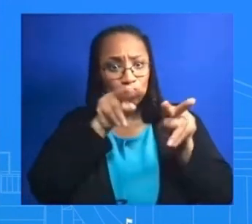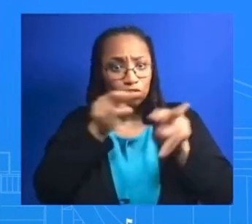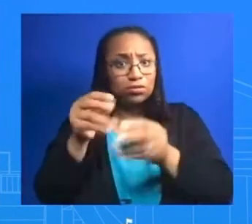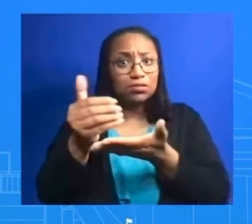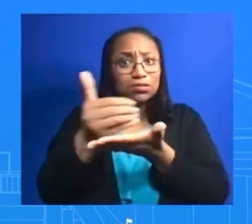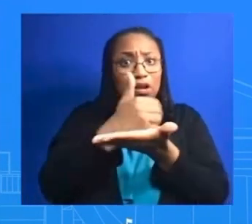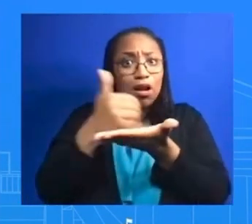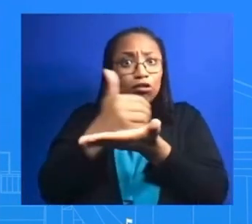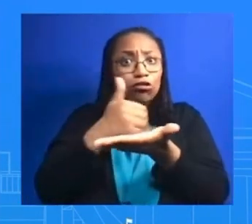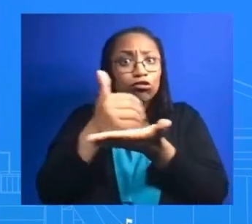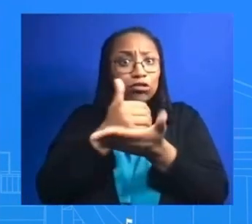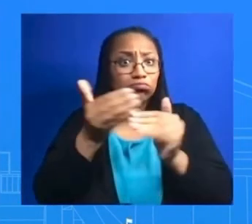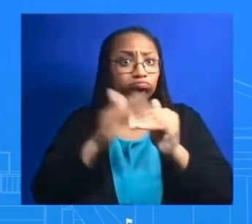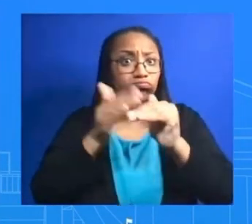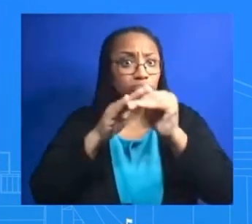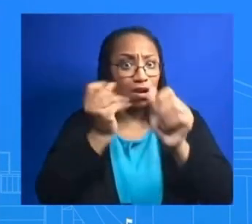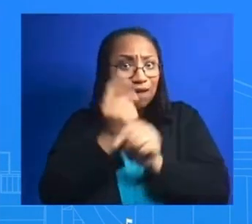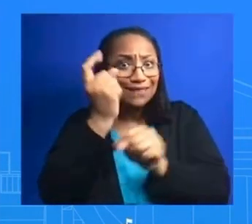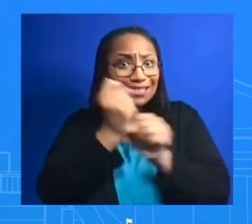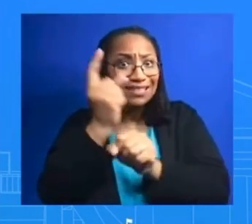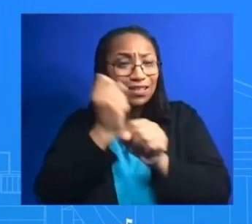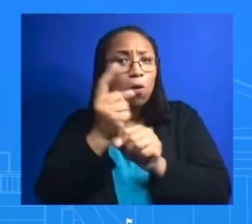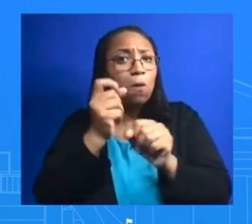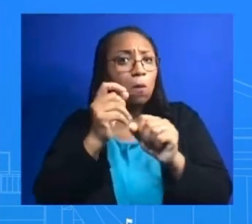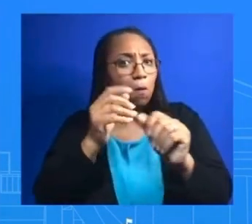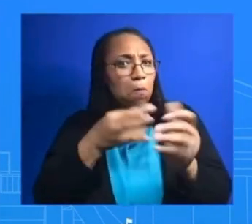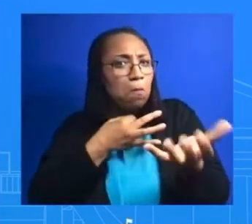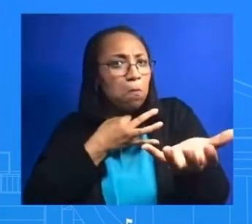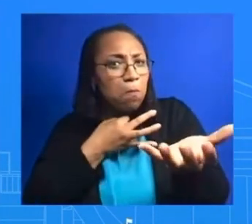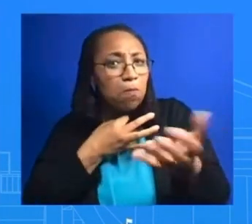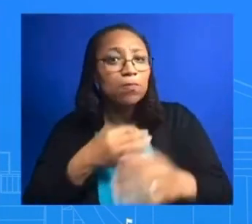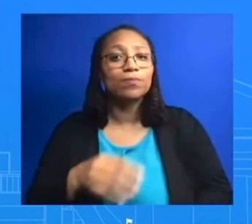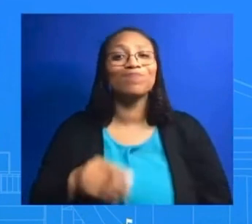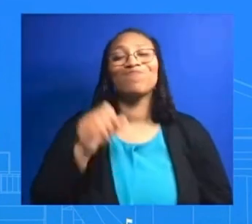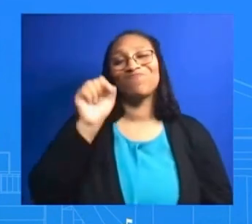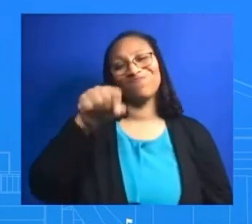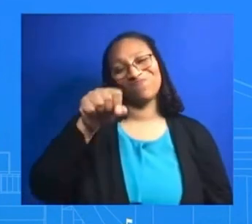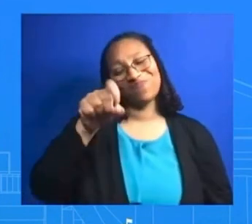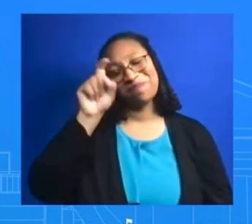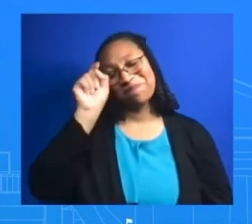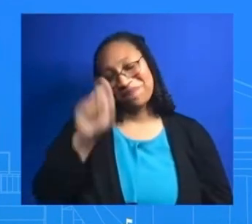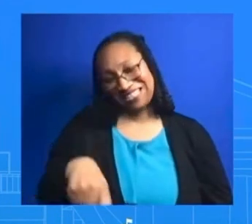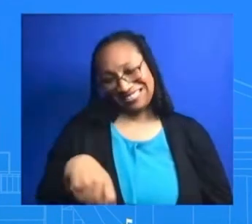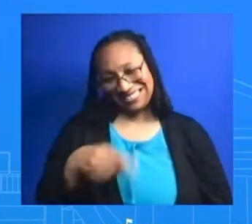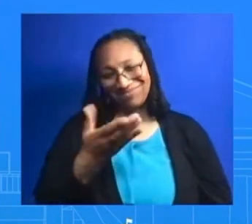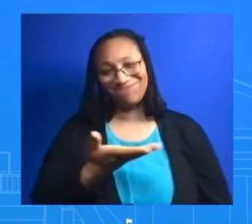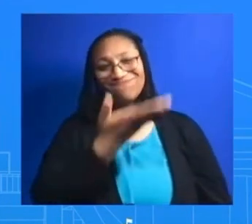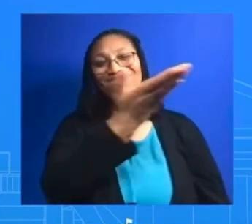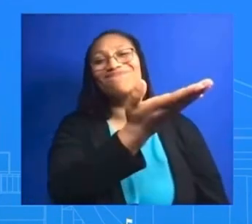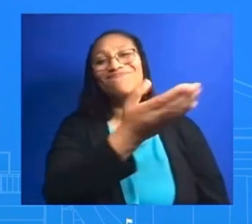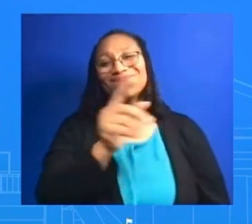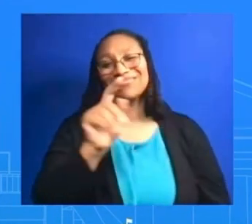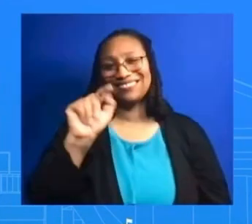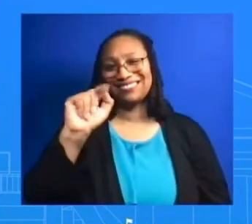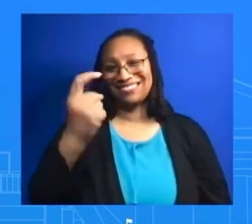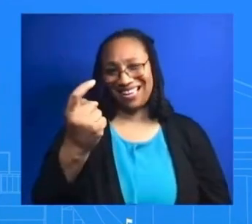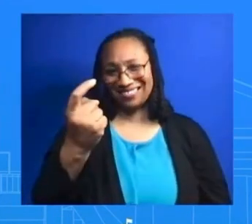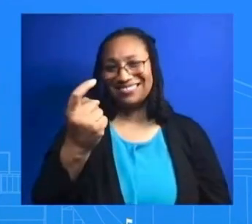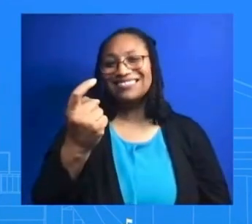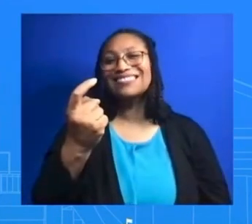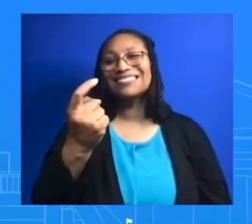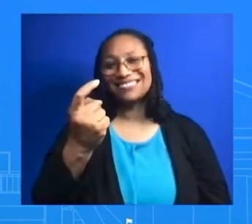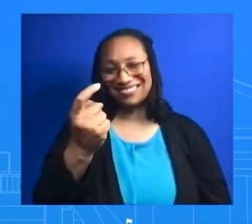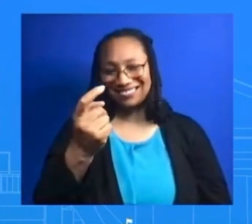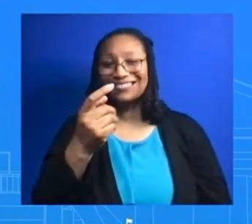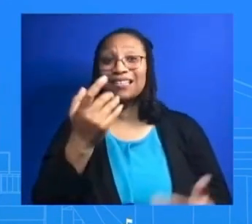the program, you have to submit your tax return. So it monitors it on an annual basis. And I think there's actually an obligation that if your income changes significantly, you have to